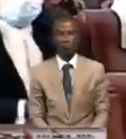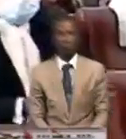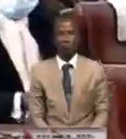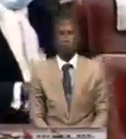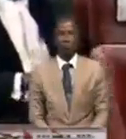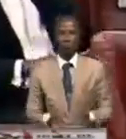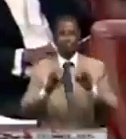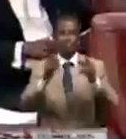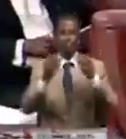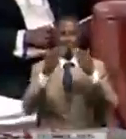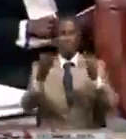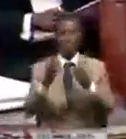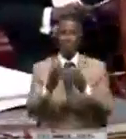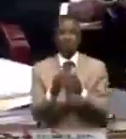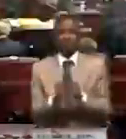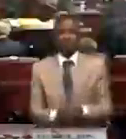Okay.